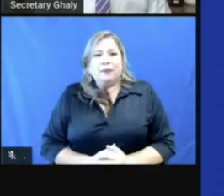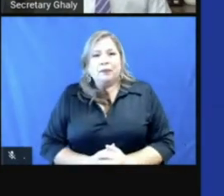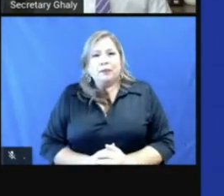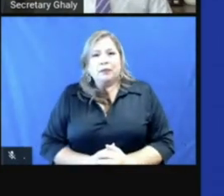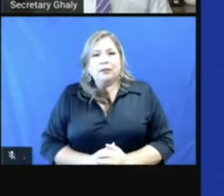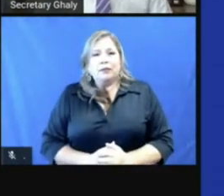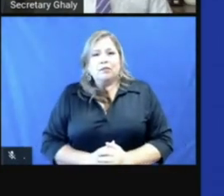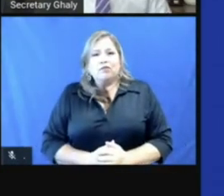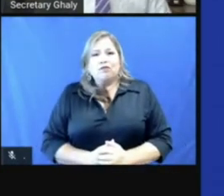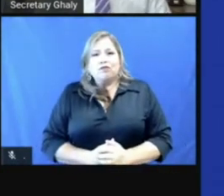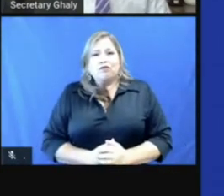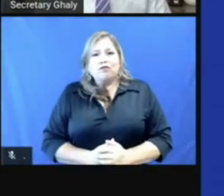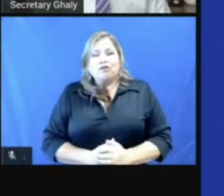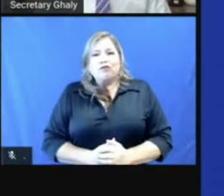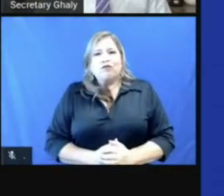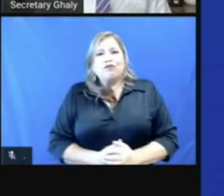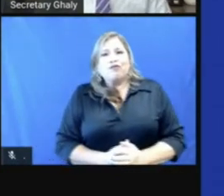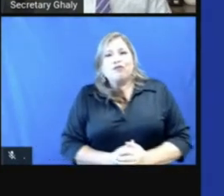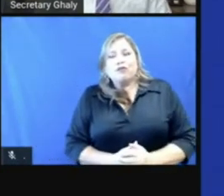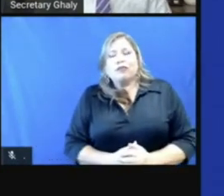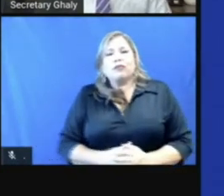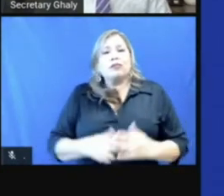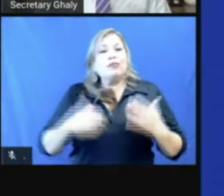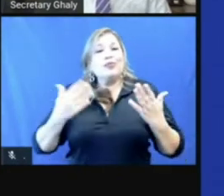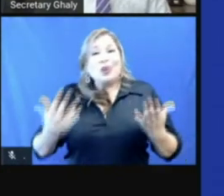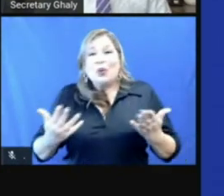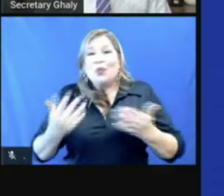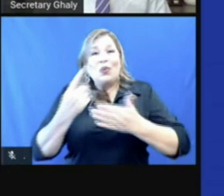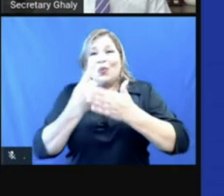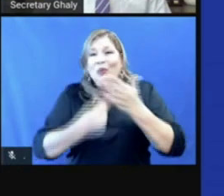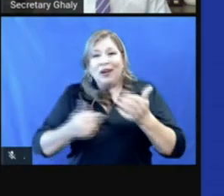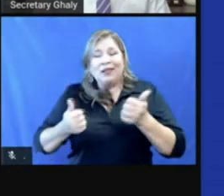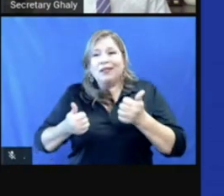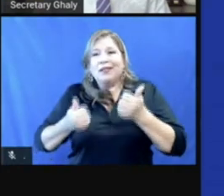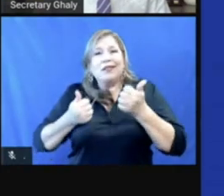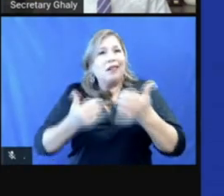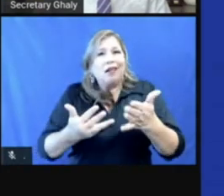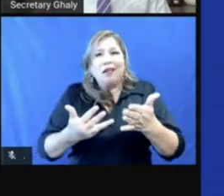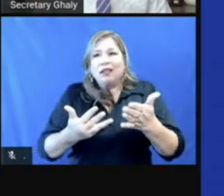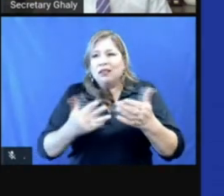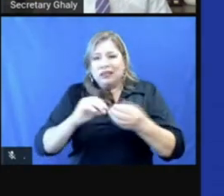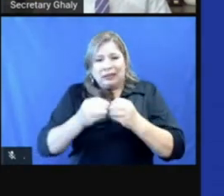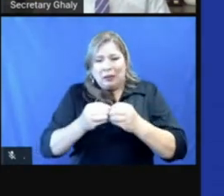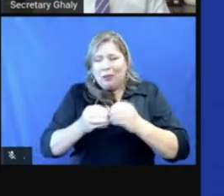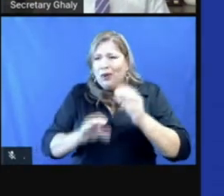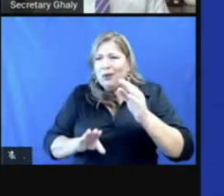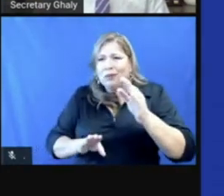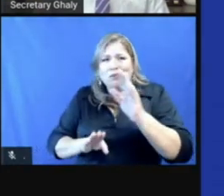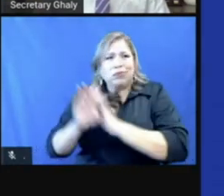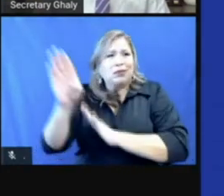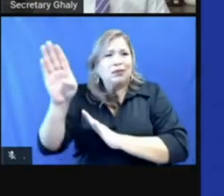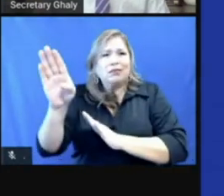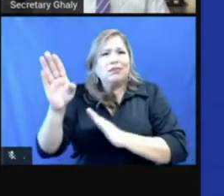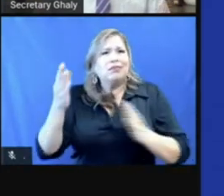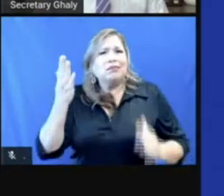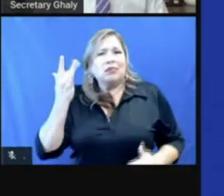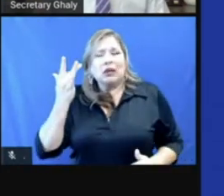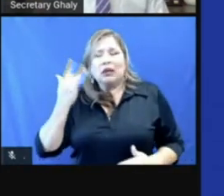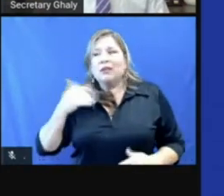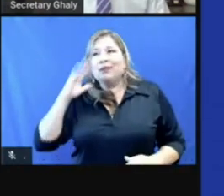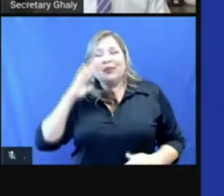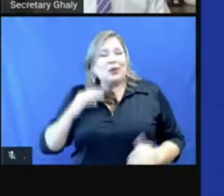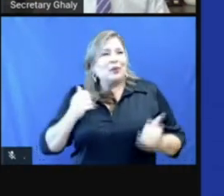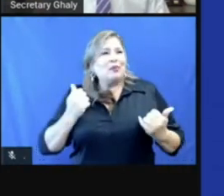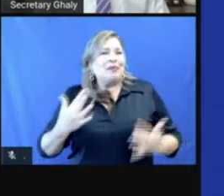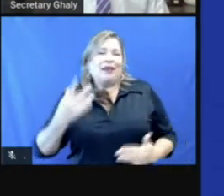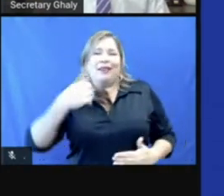So what has caused the rise to go so high and so fast? And I'm often asked this question. I've been asked